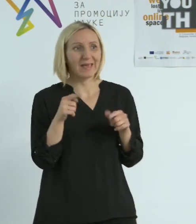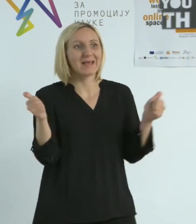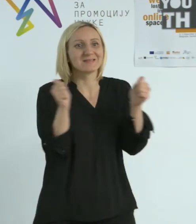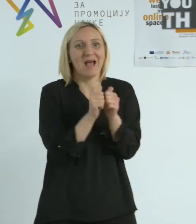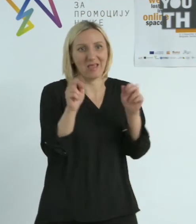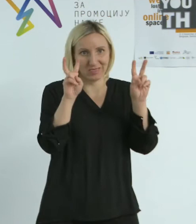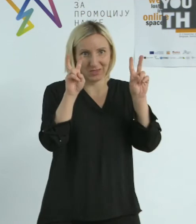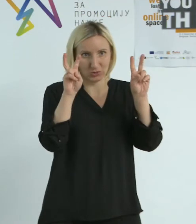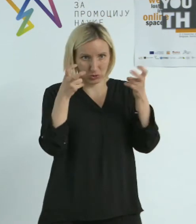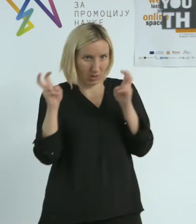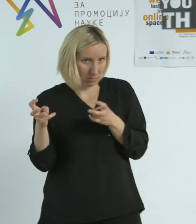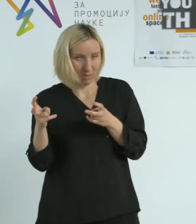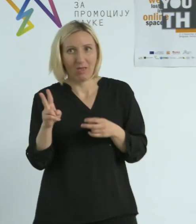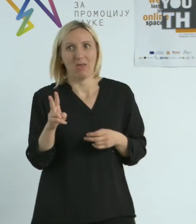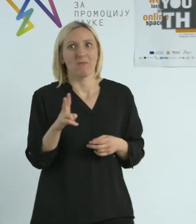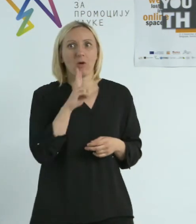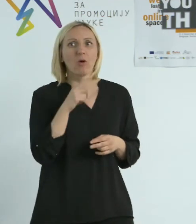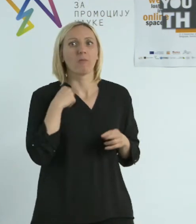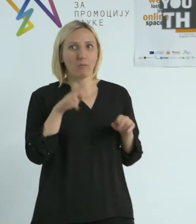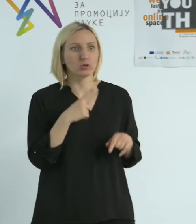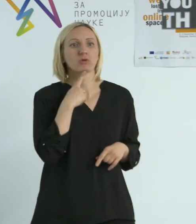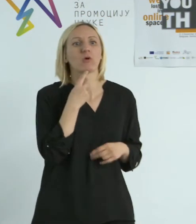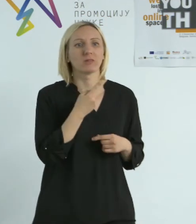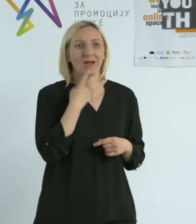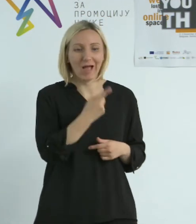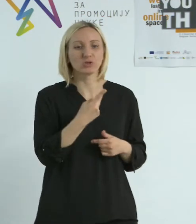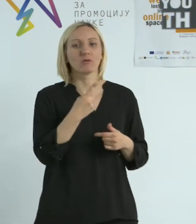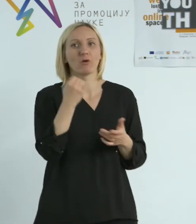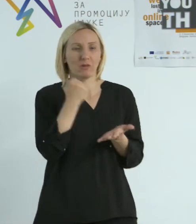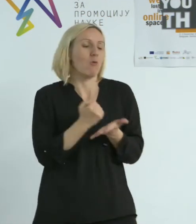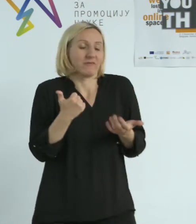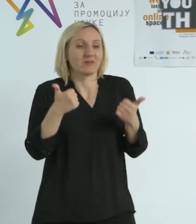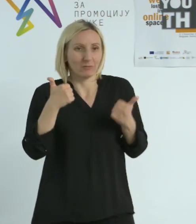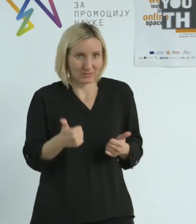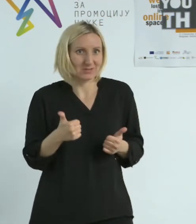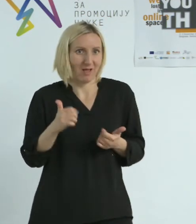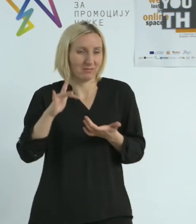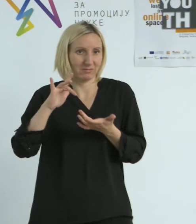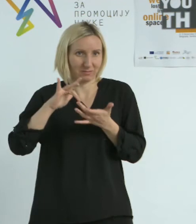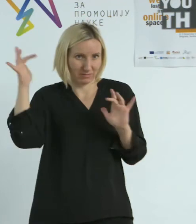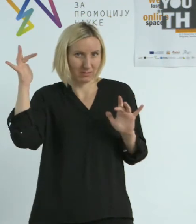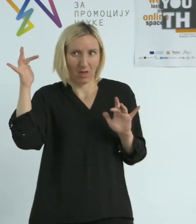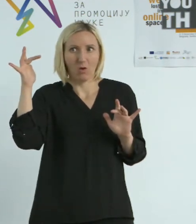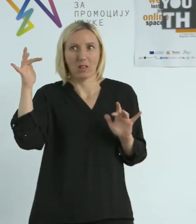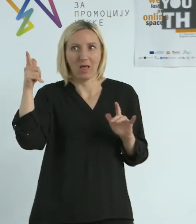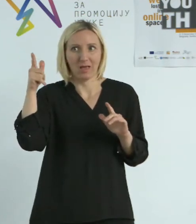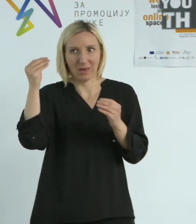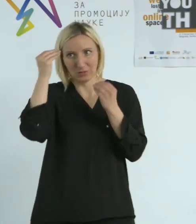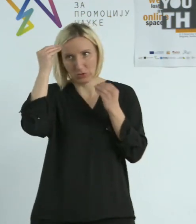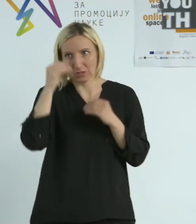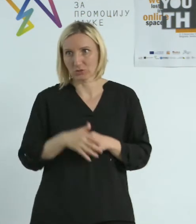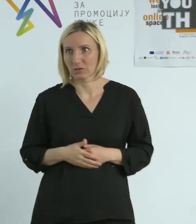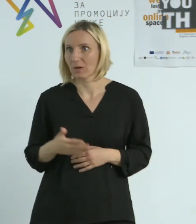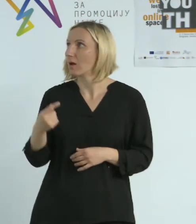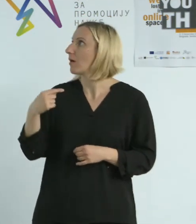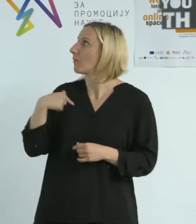are now in non-formal online education. Okay, so now back to my course. This